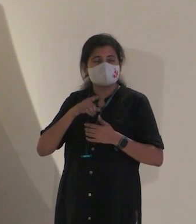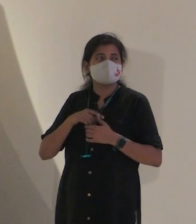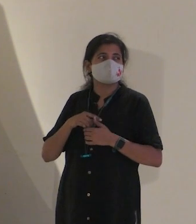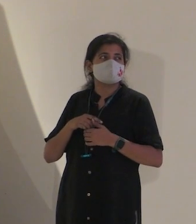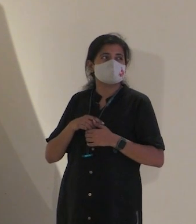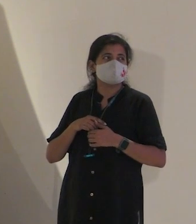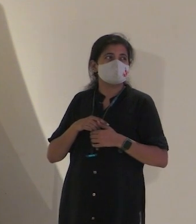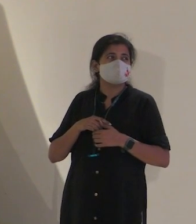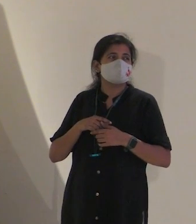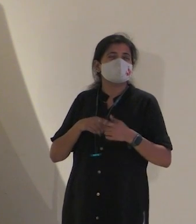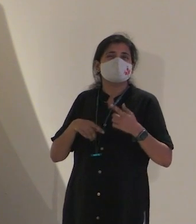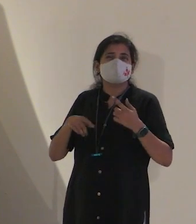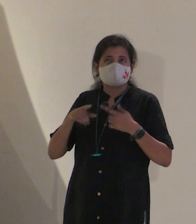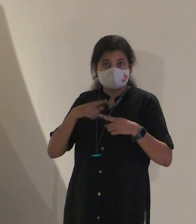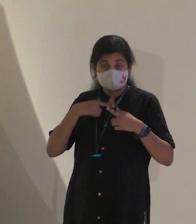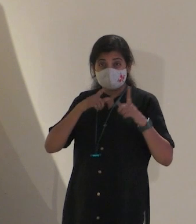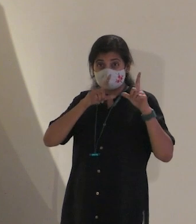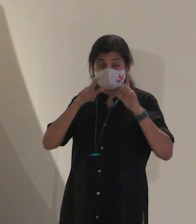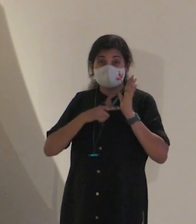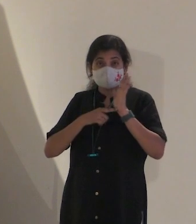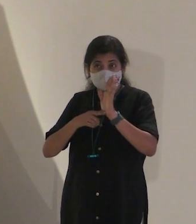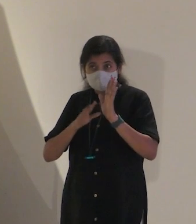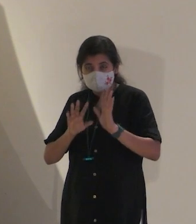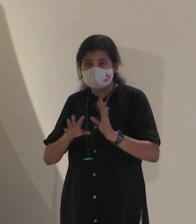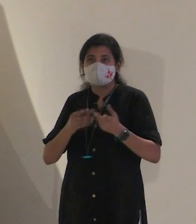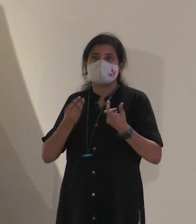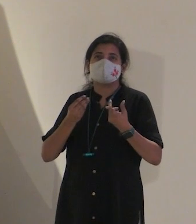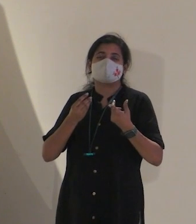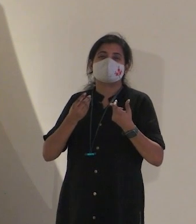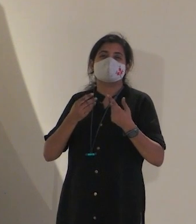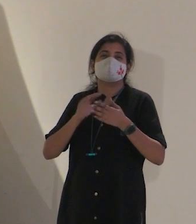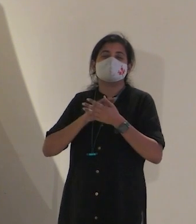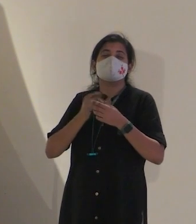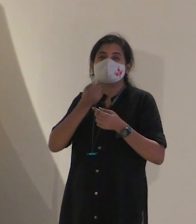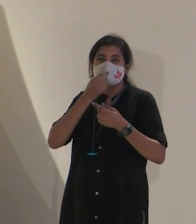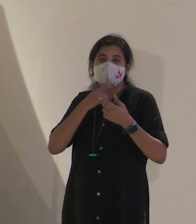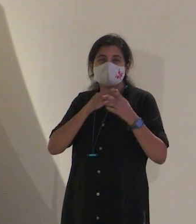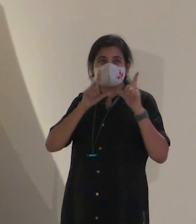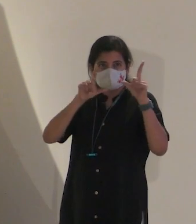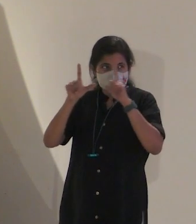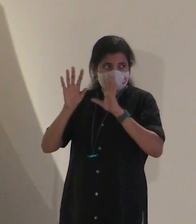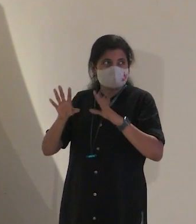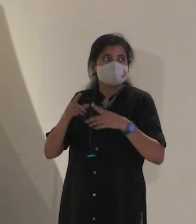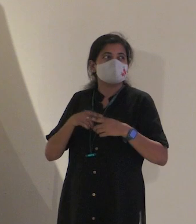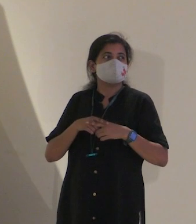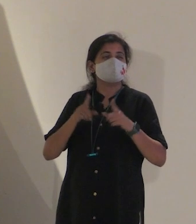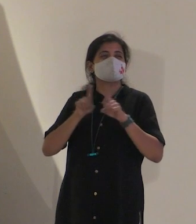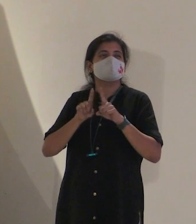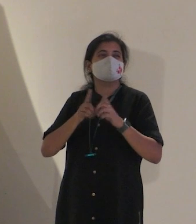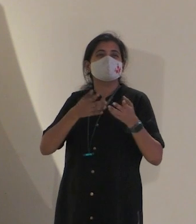a fascinating presentation about these medical archives, and I had the privilege of being